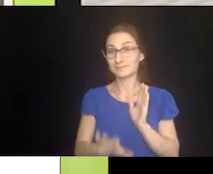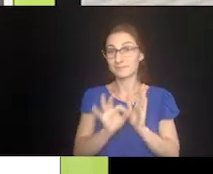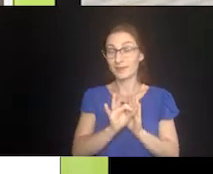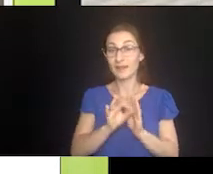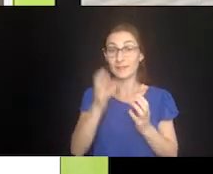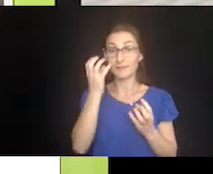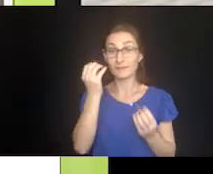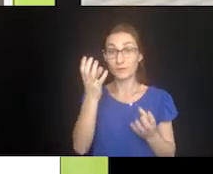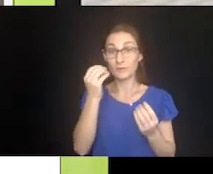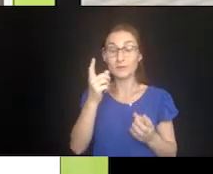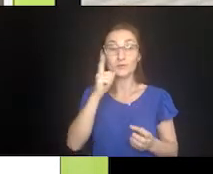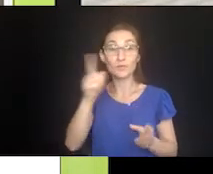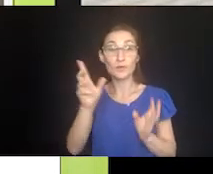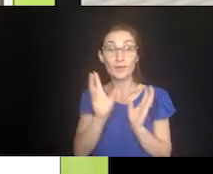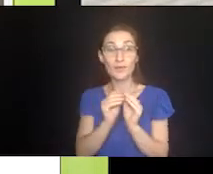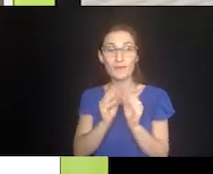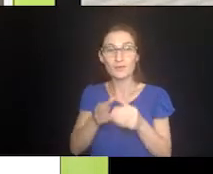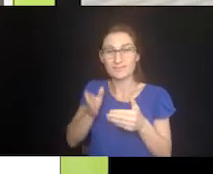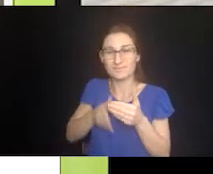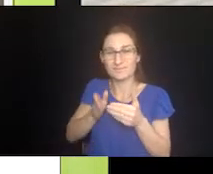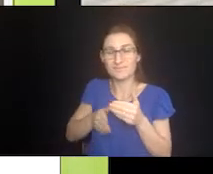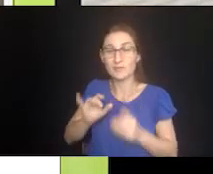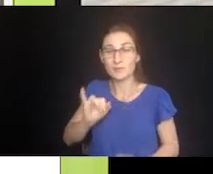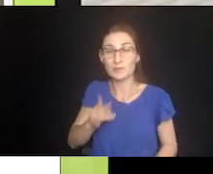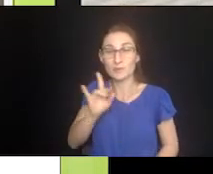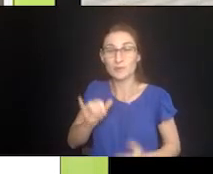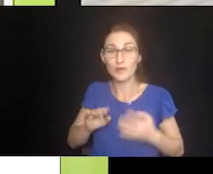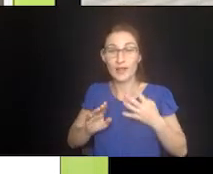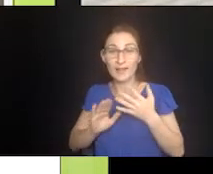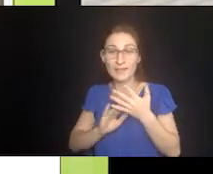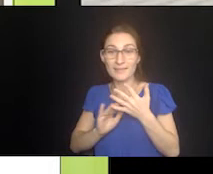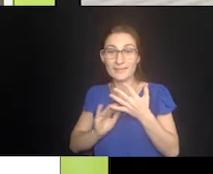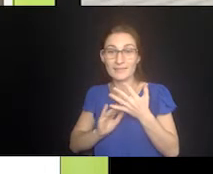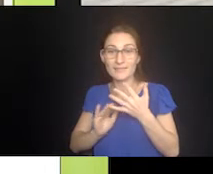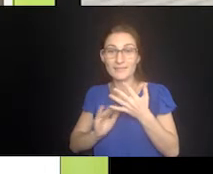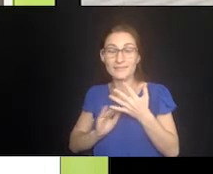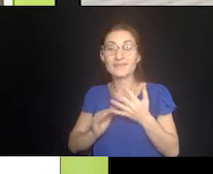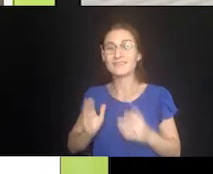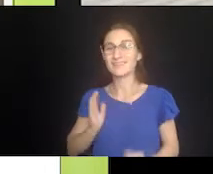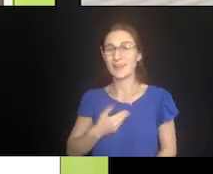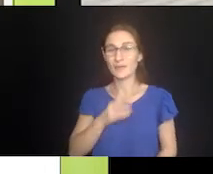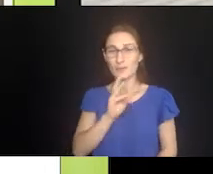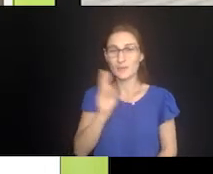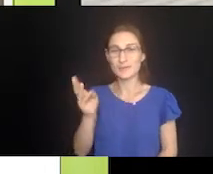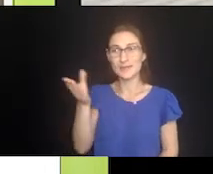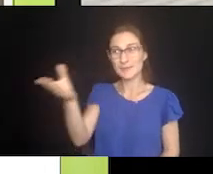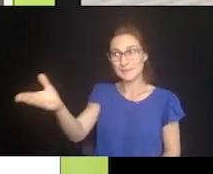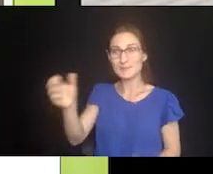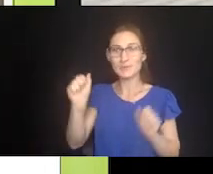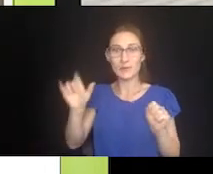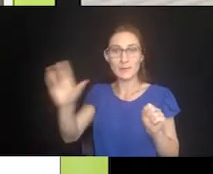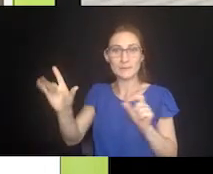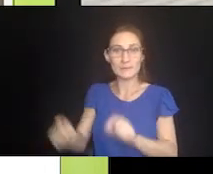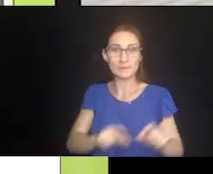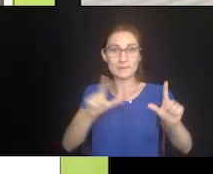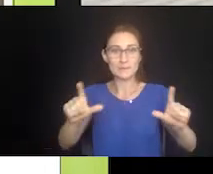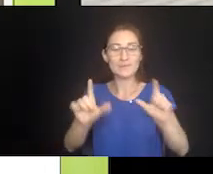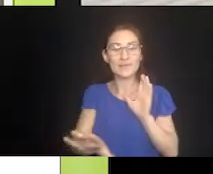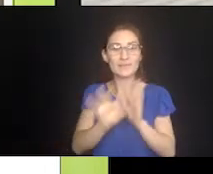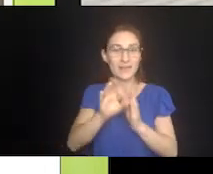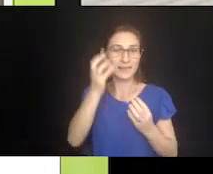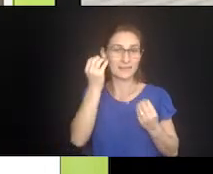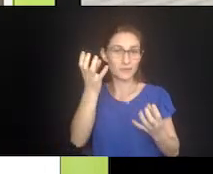And you can find information on our conference. It's coming up at the end of July on our website, which you'll get later